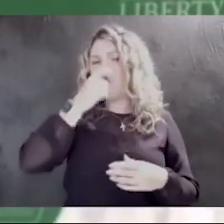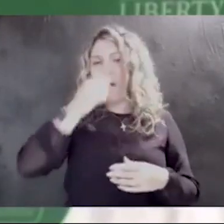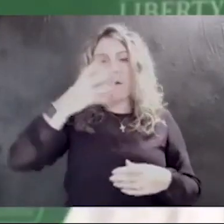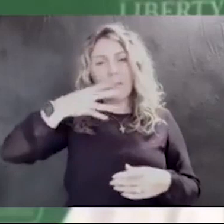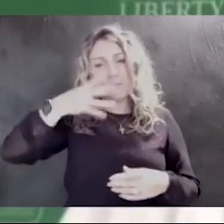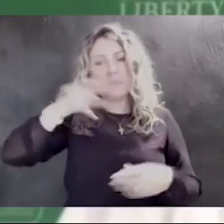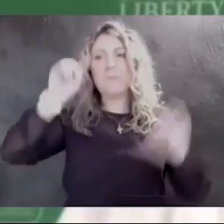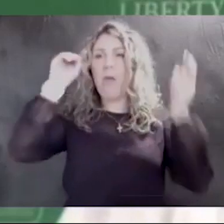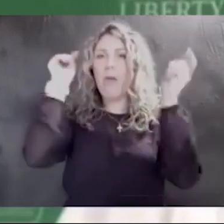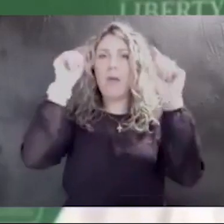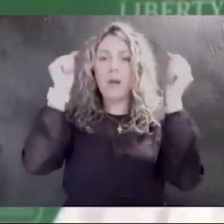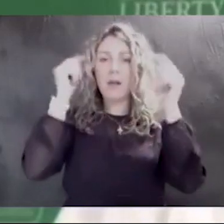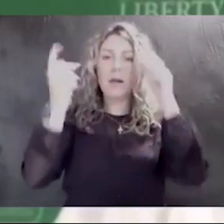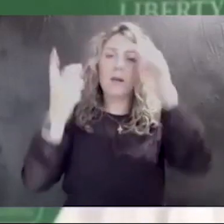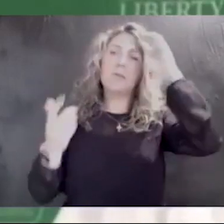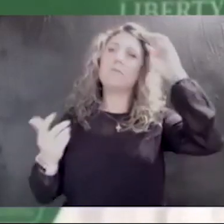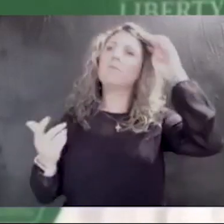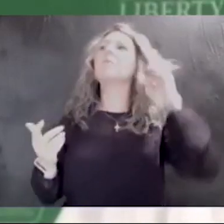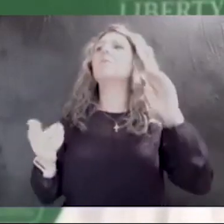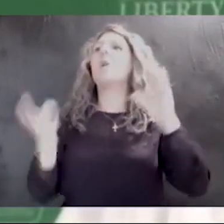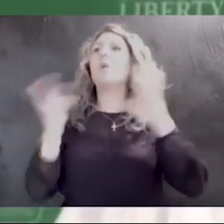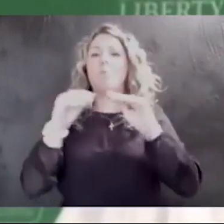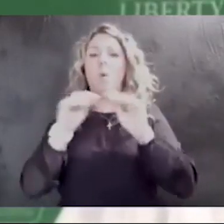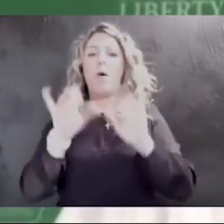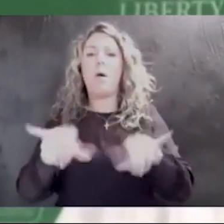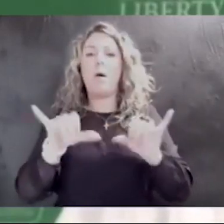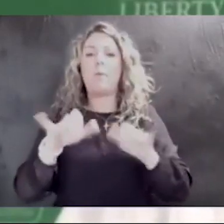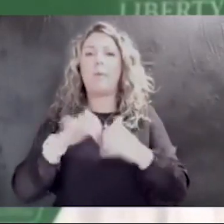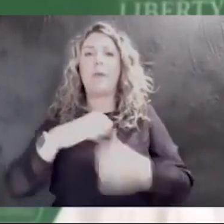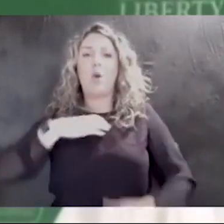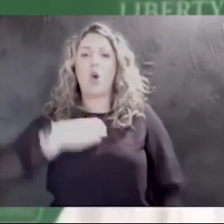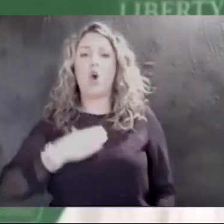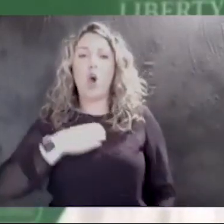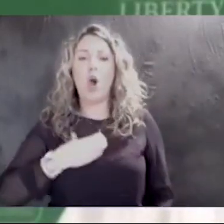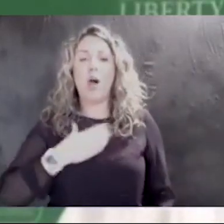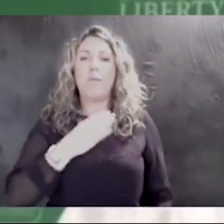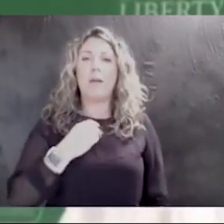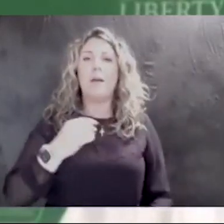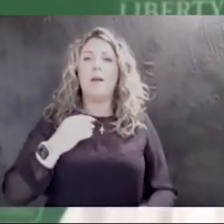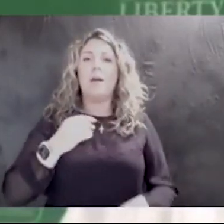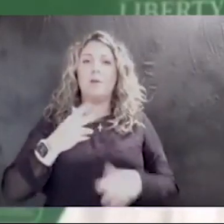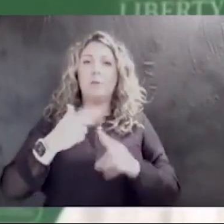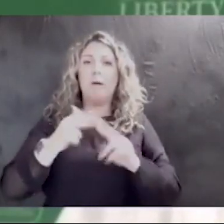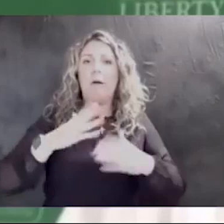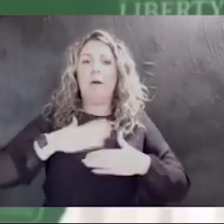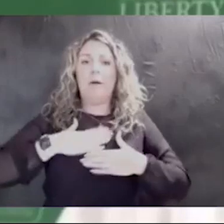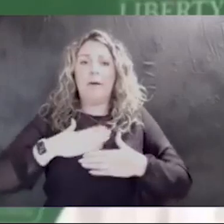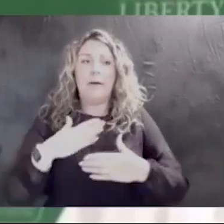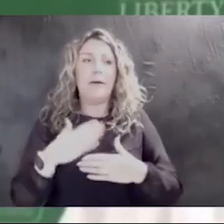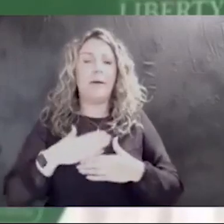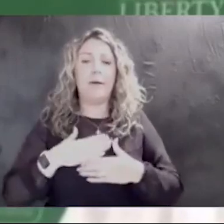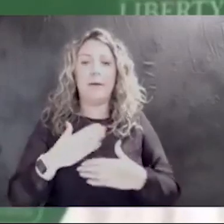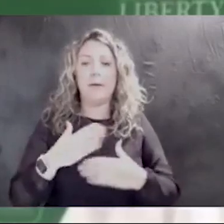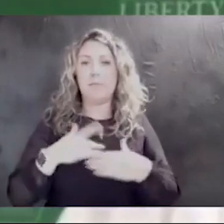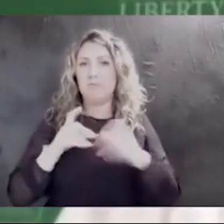headache, more common than the cough and shortness of breath or loss of taste